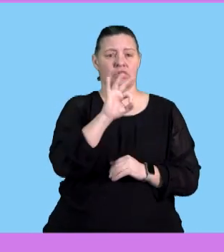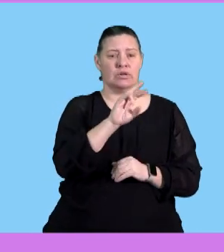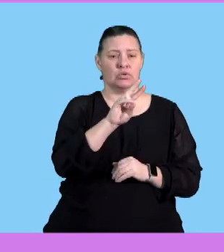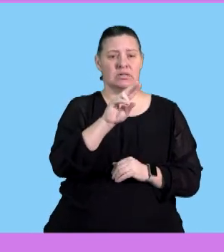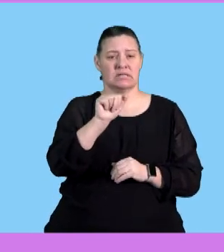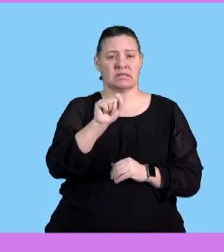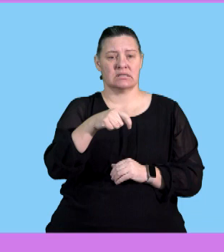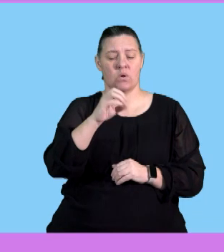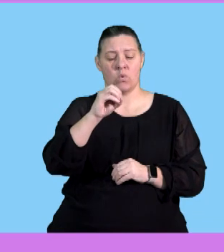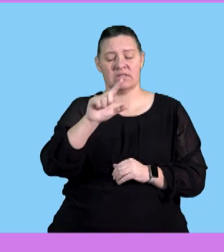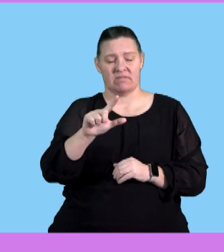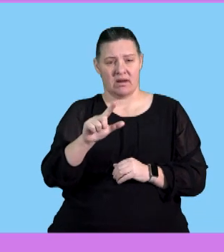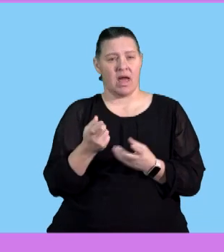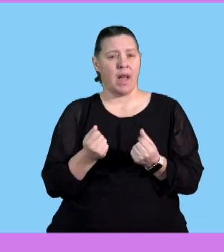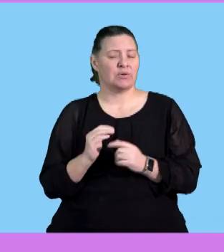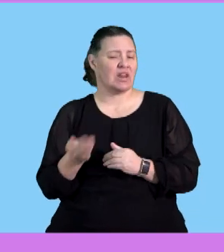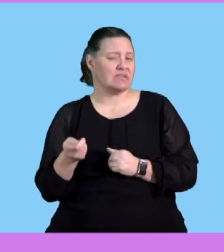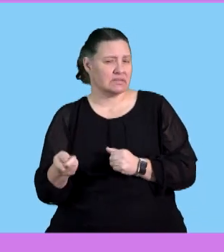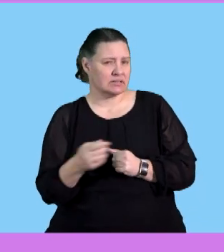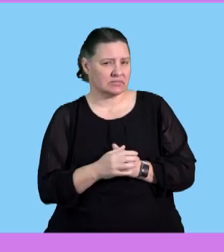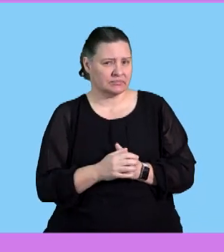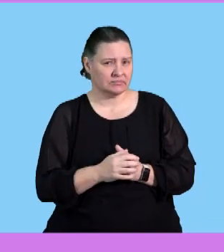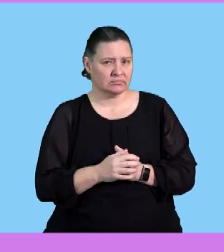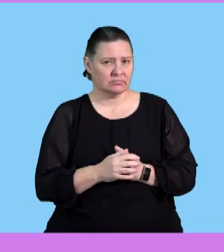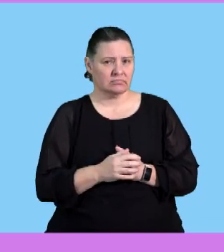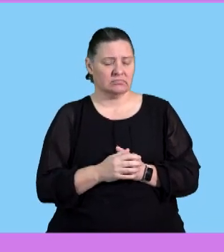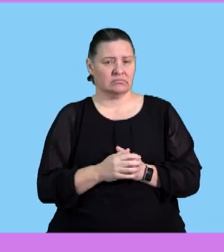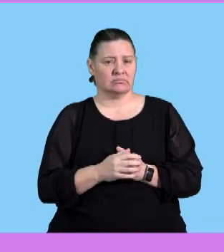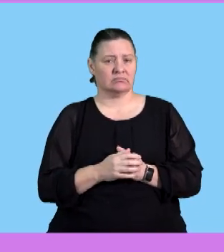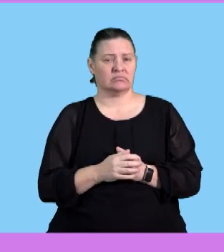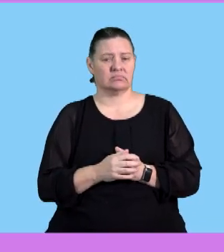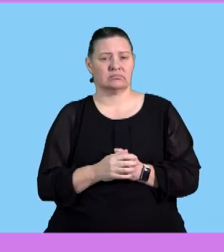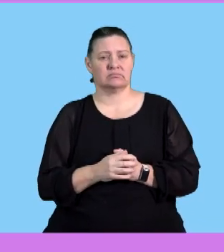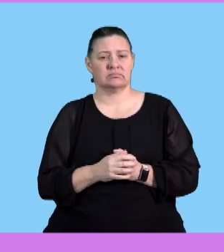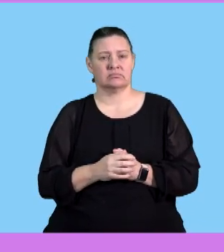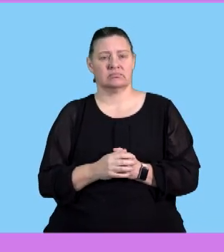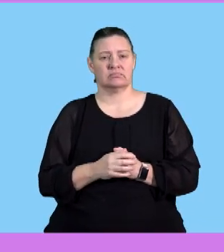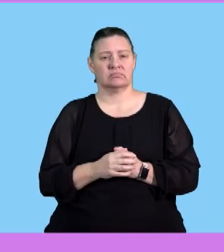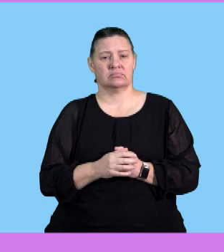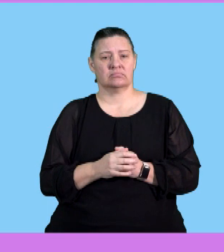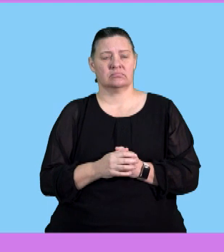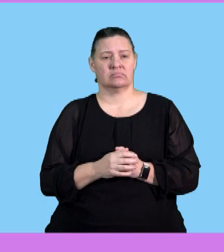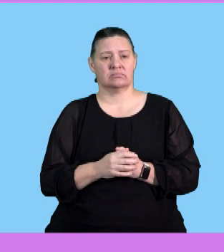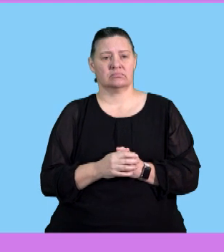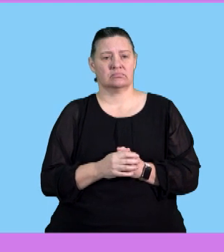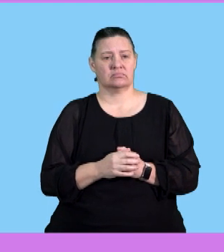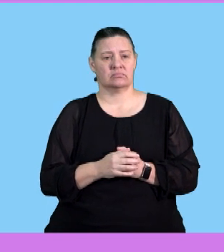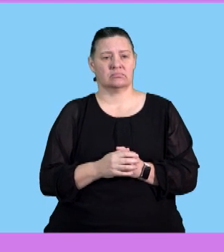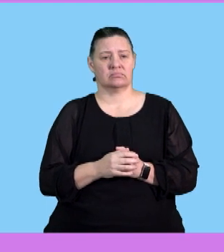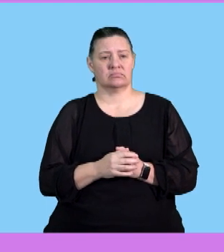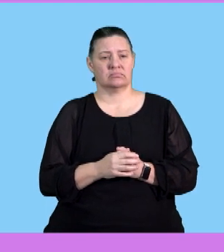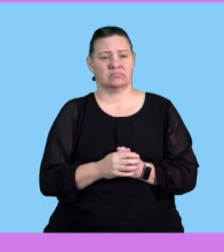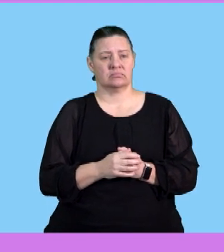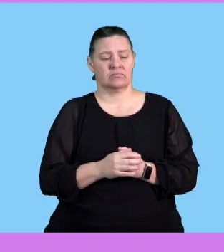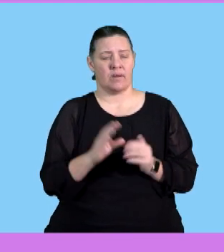326 Rand 7 cents, and see how much do we get from those two values being subtracted. So we have